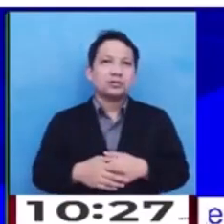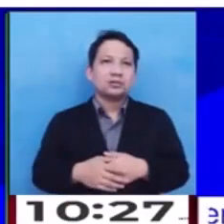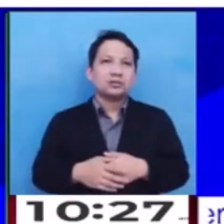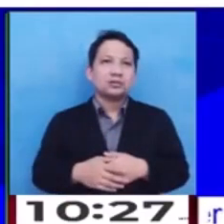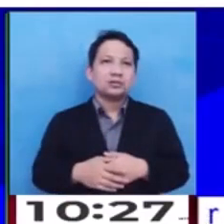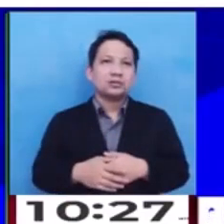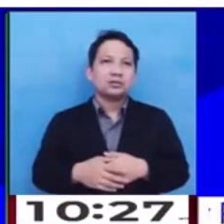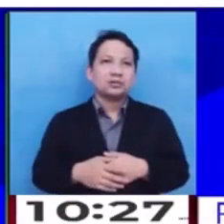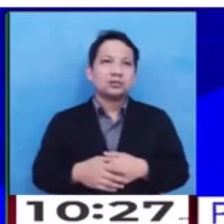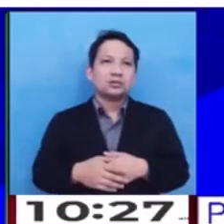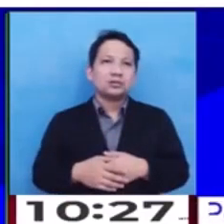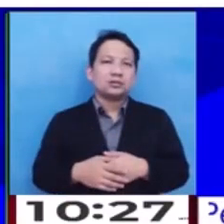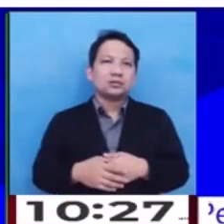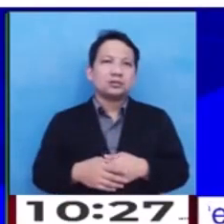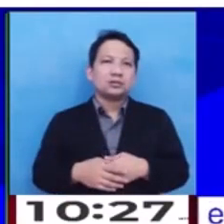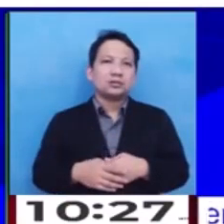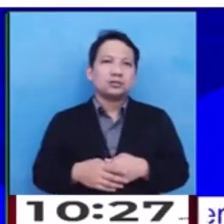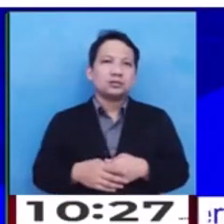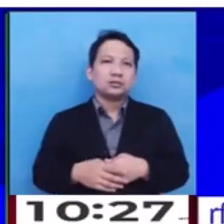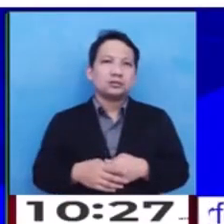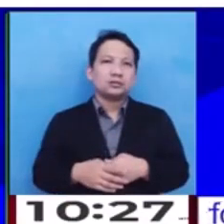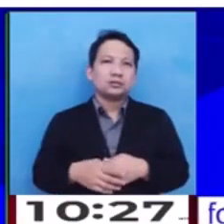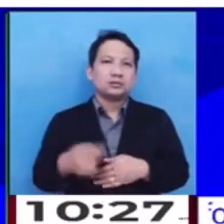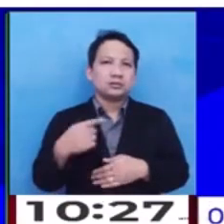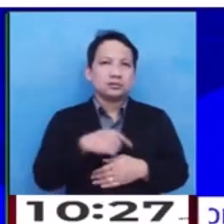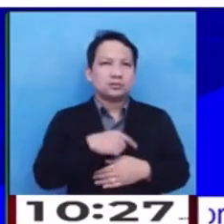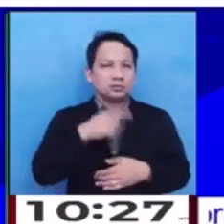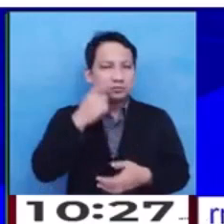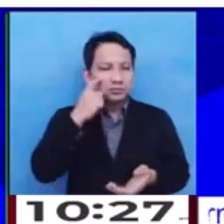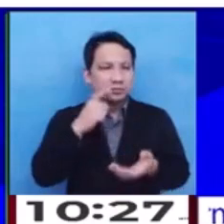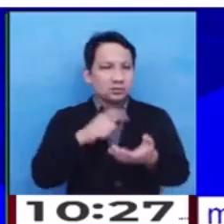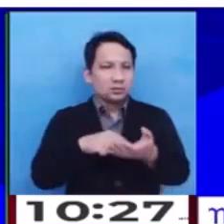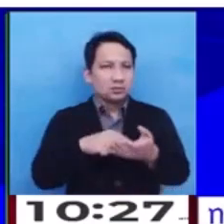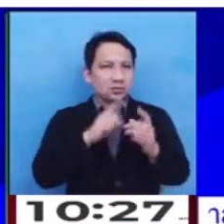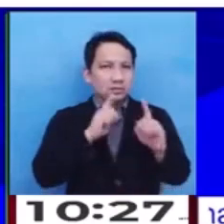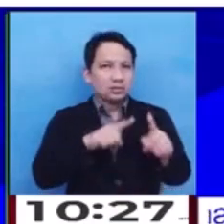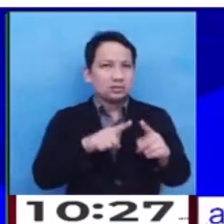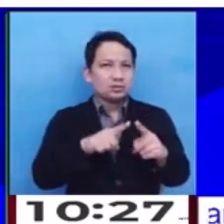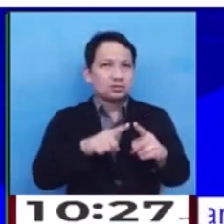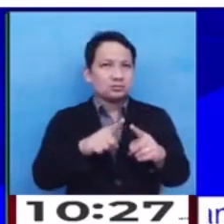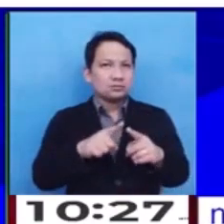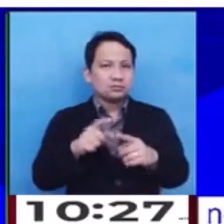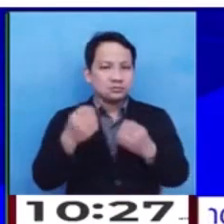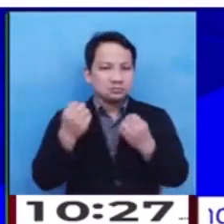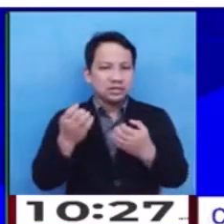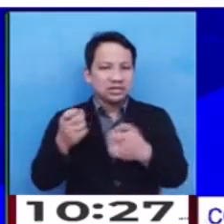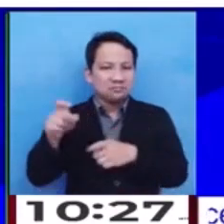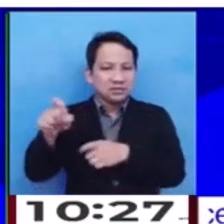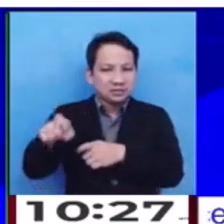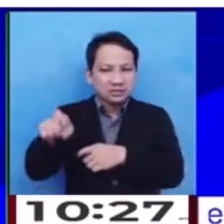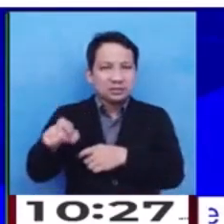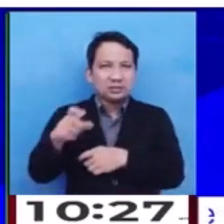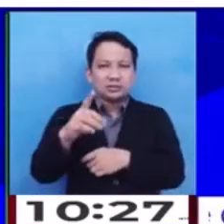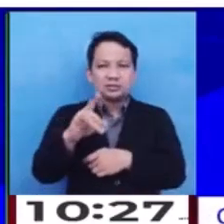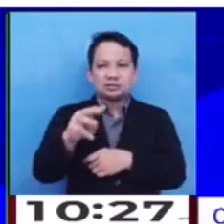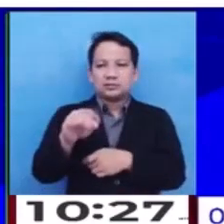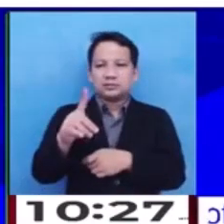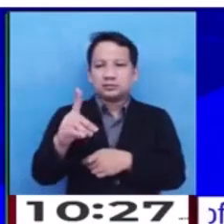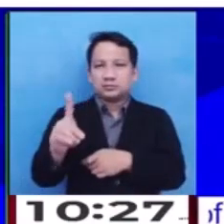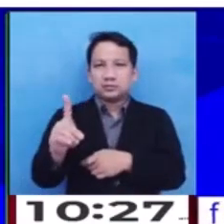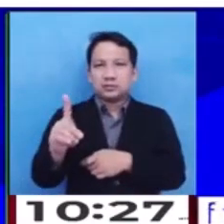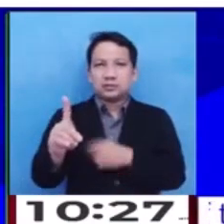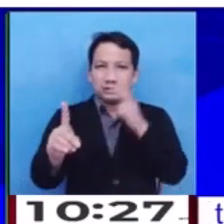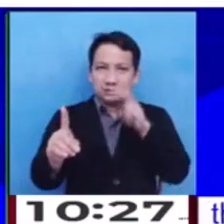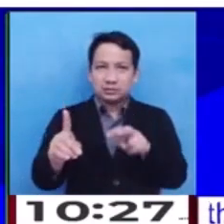I think as we noted in our report, no, there's still much pent-up demand there. As you can see in